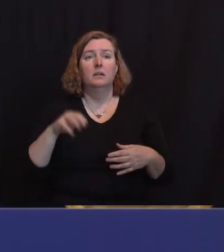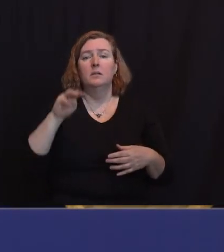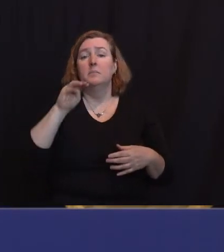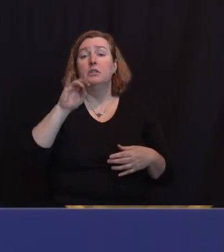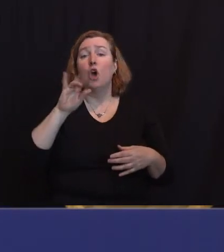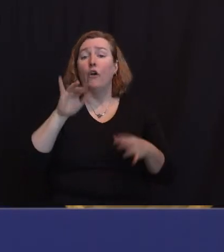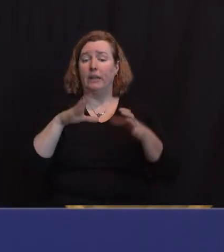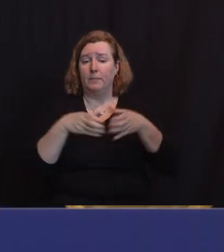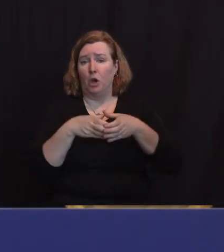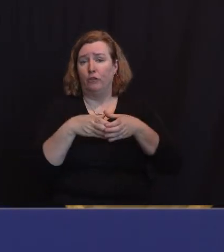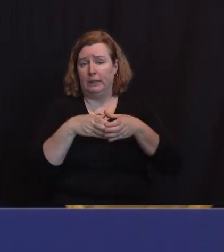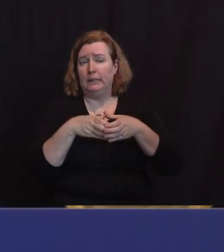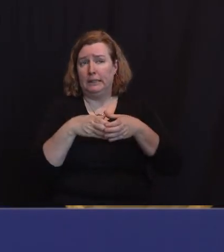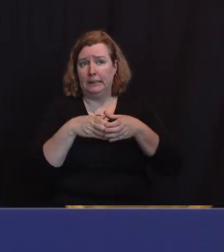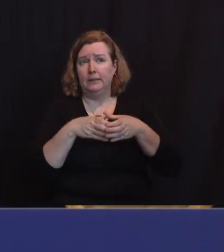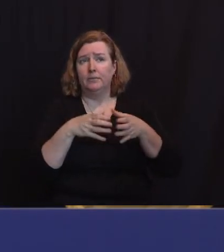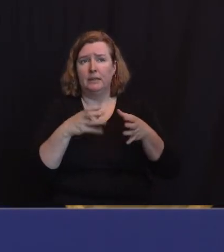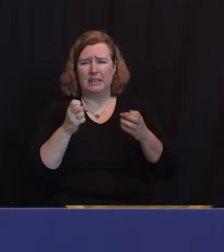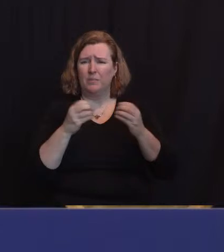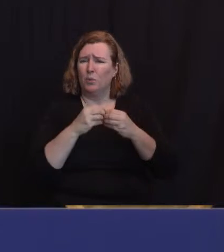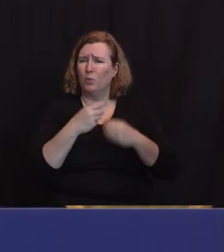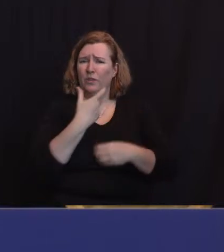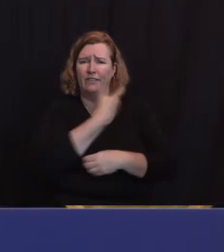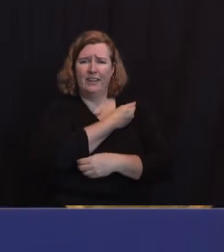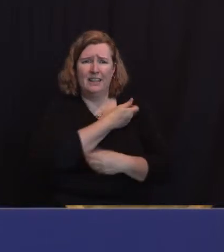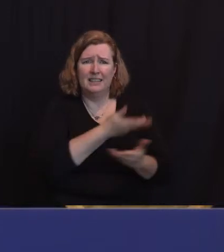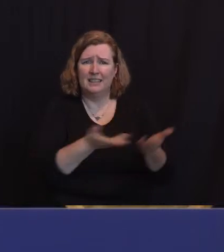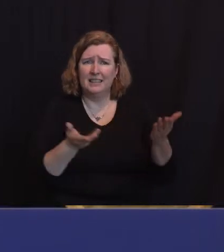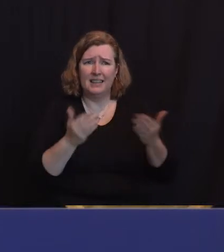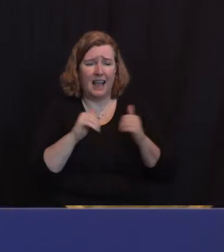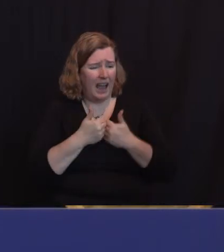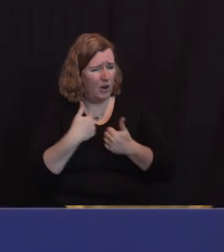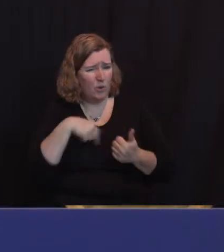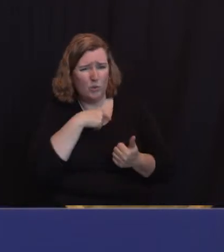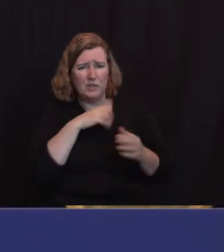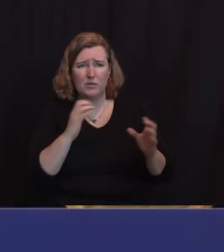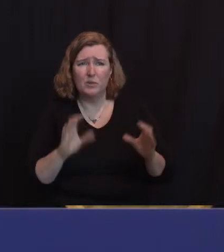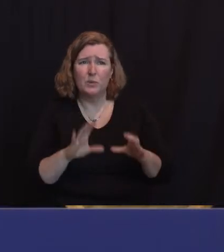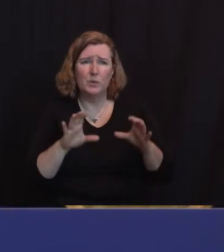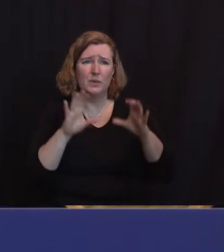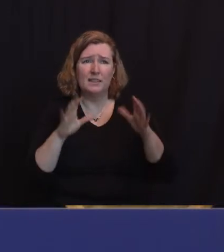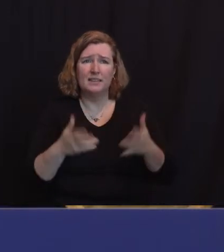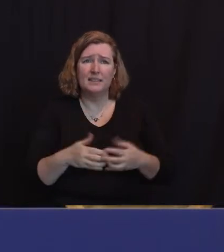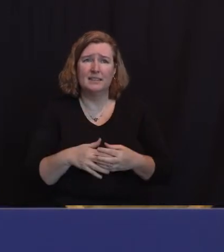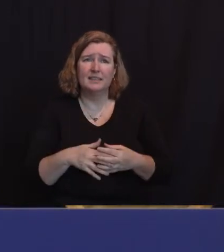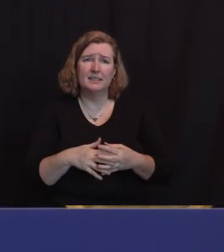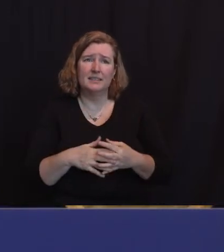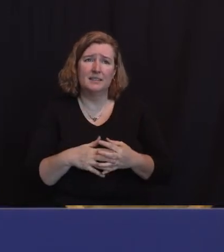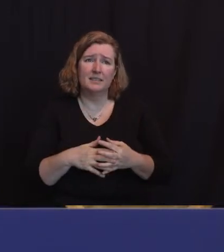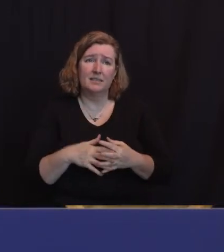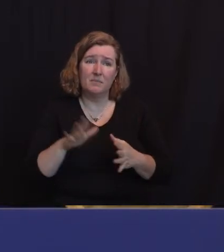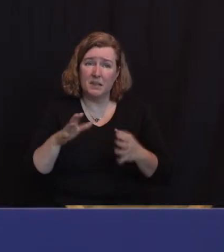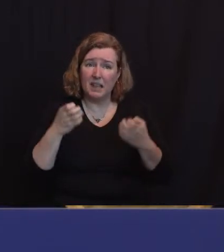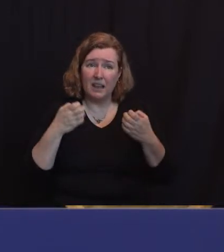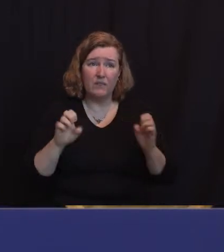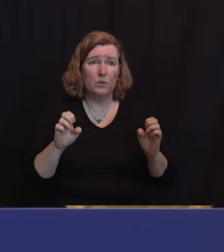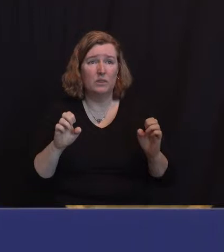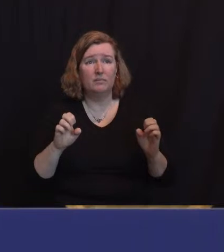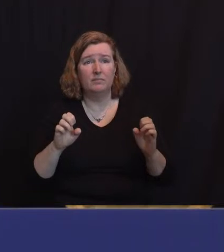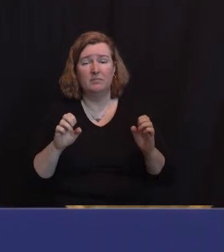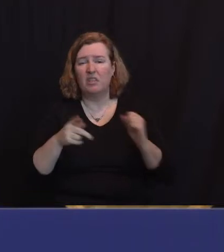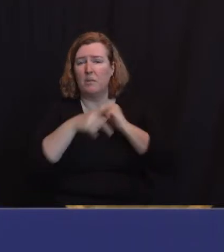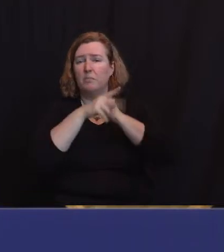Are we doing anything different? How are we doing in terms of these efforts that are ongoing? Is there a PR campaign to try